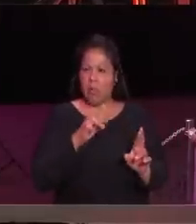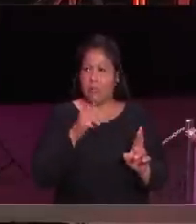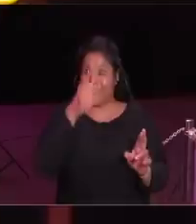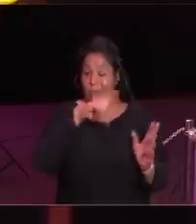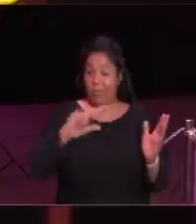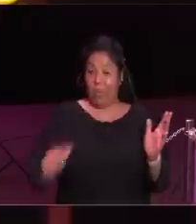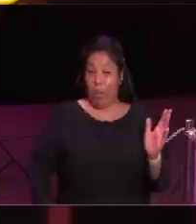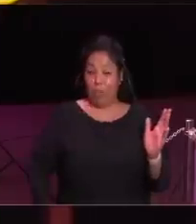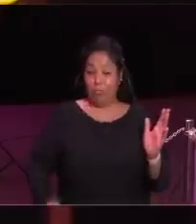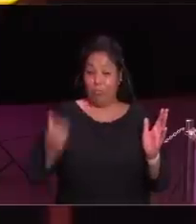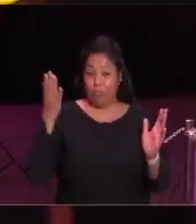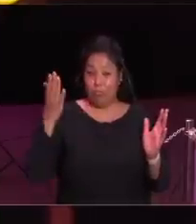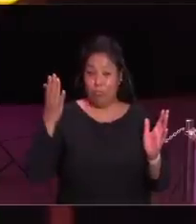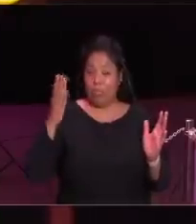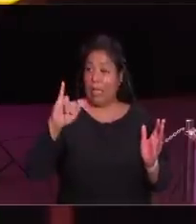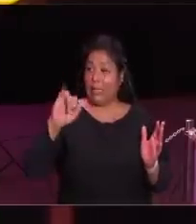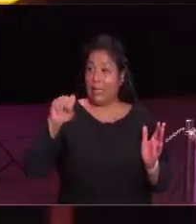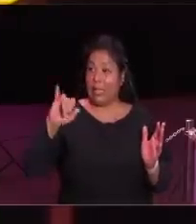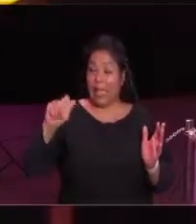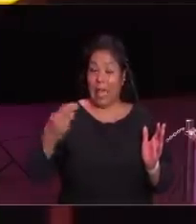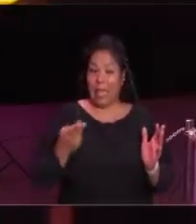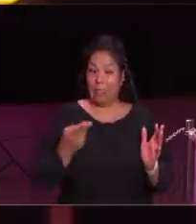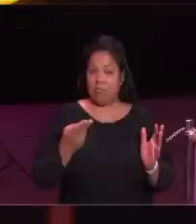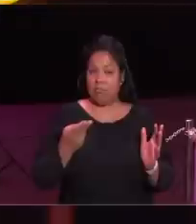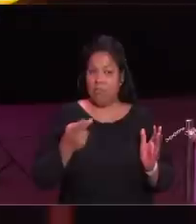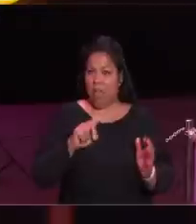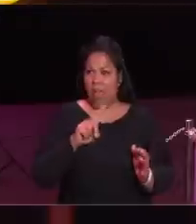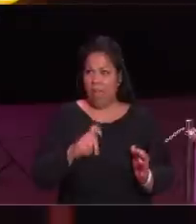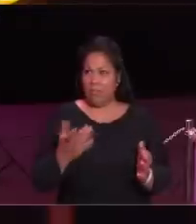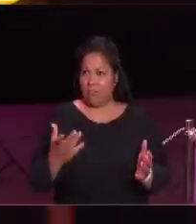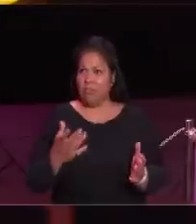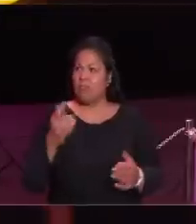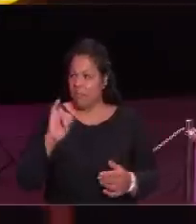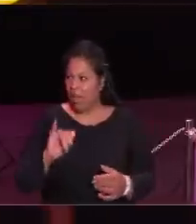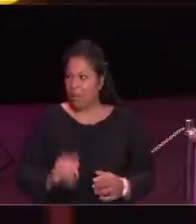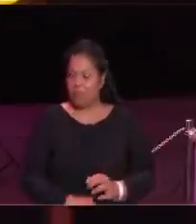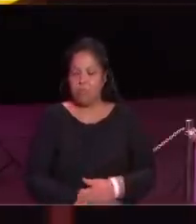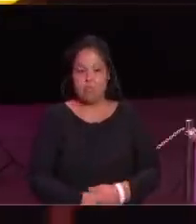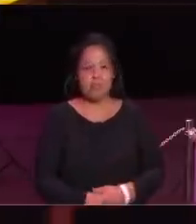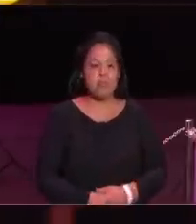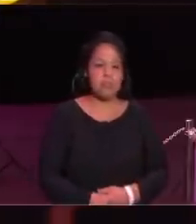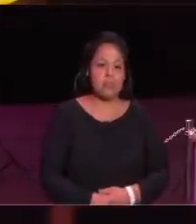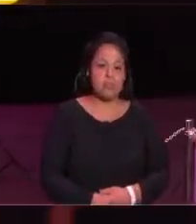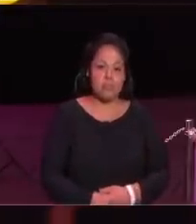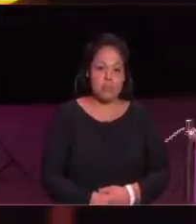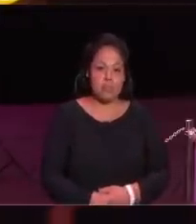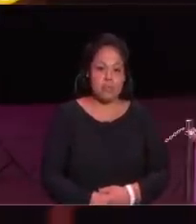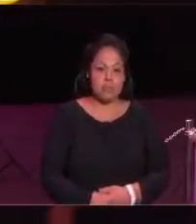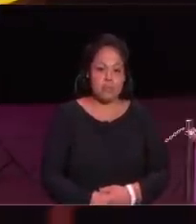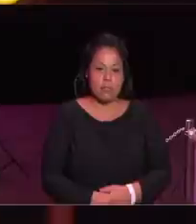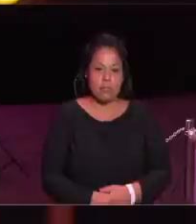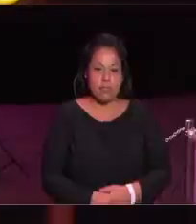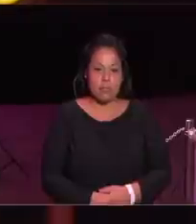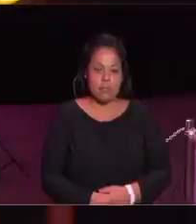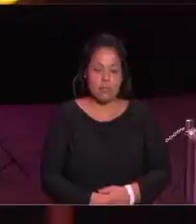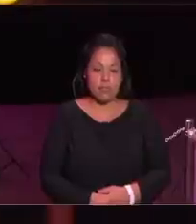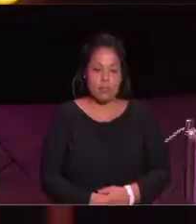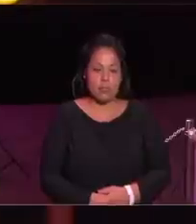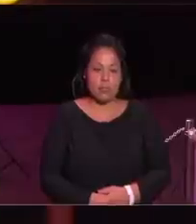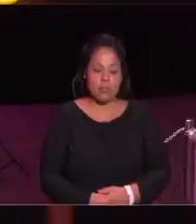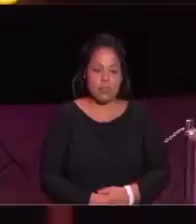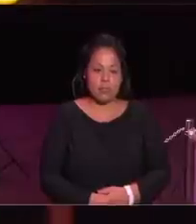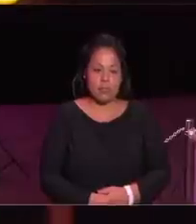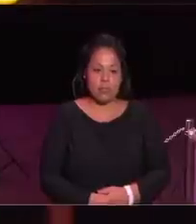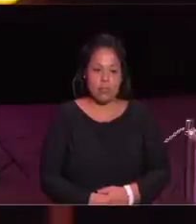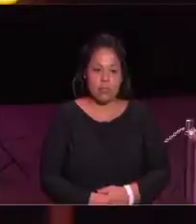Lord. Isaías preguntó, ¿qué reporte nosotros vamos a creer? Y él contestó